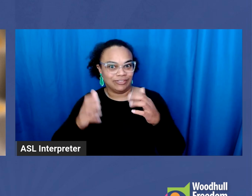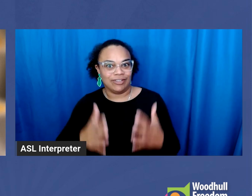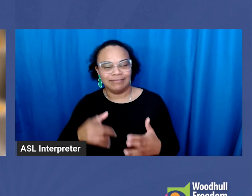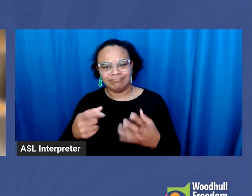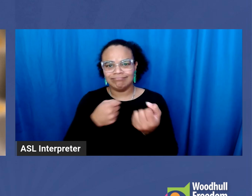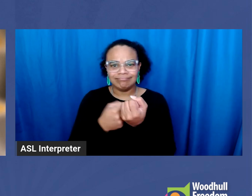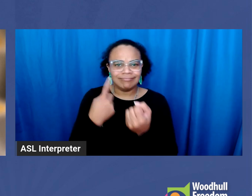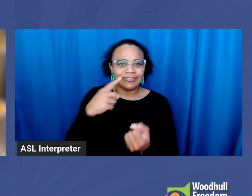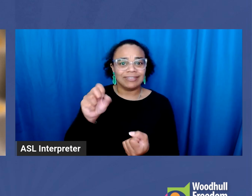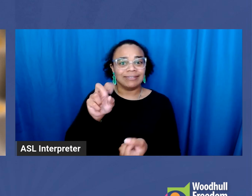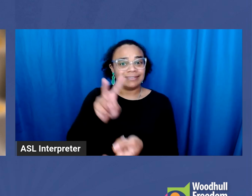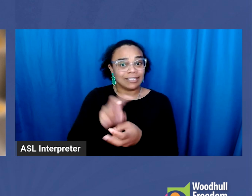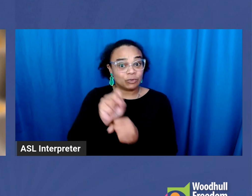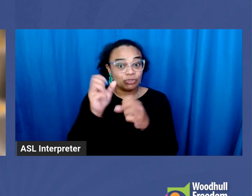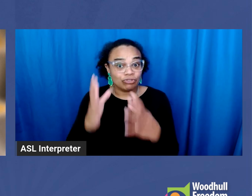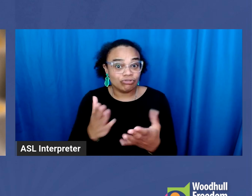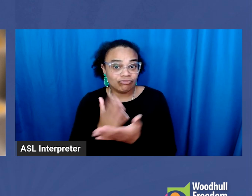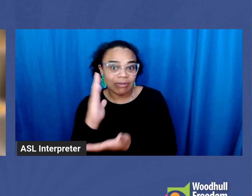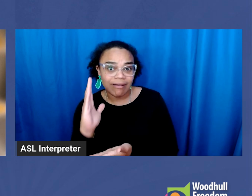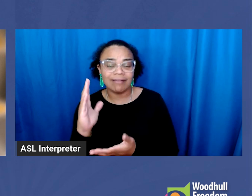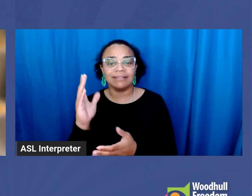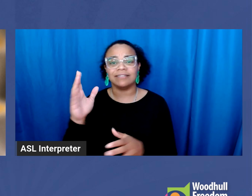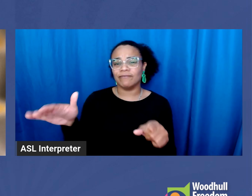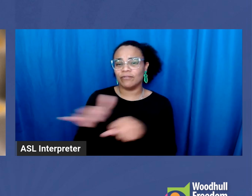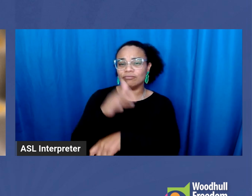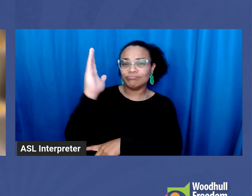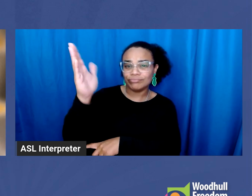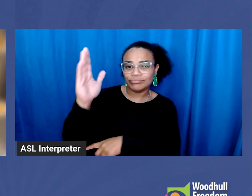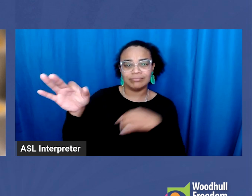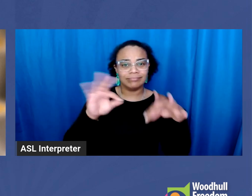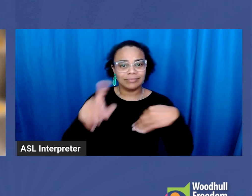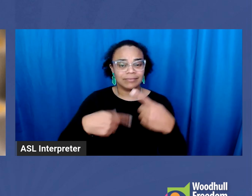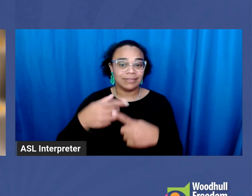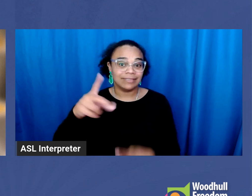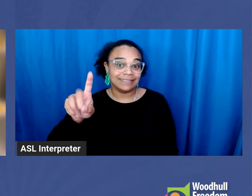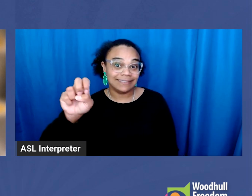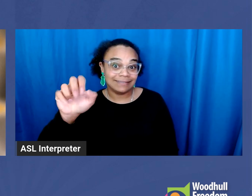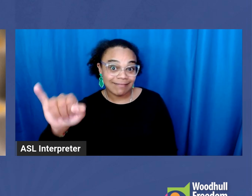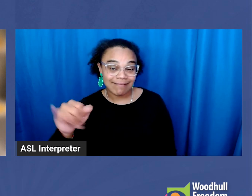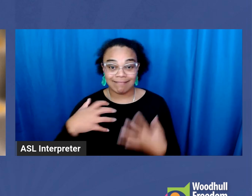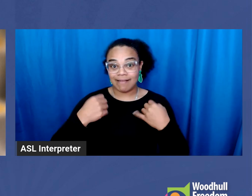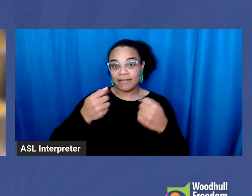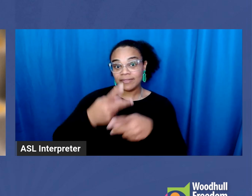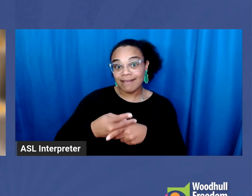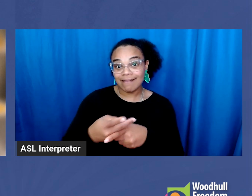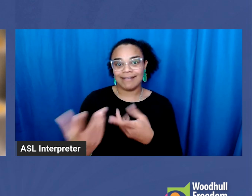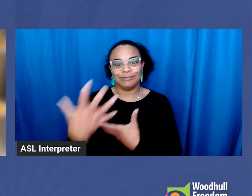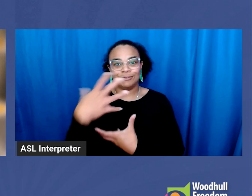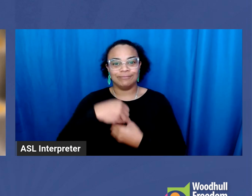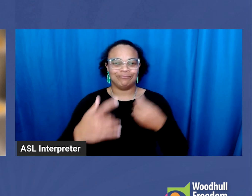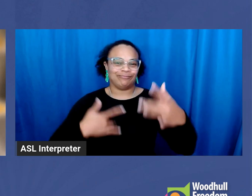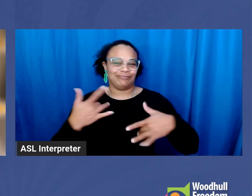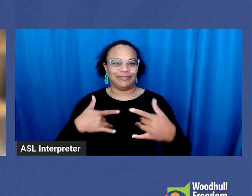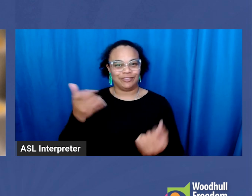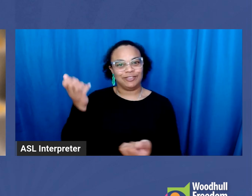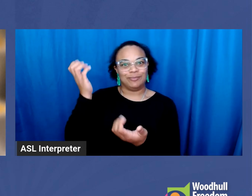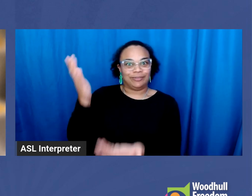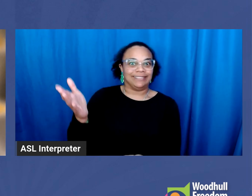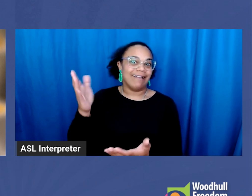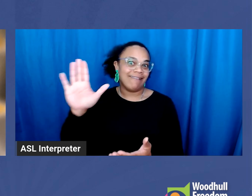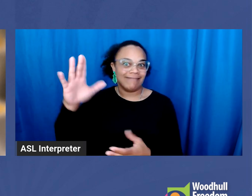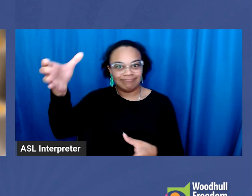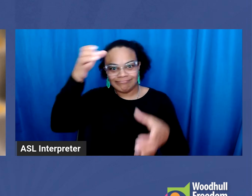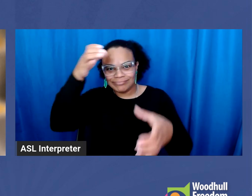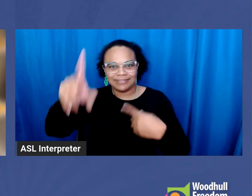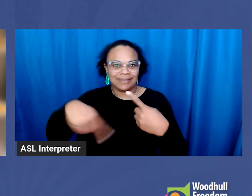for sex workers' rights, deliver impactful talks on DEI, healthcare, and inclusivity. We're excited to present Victoria's knowledge on